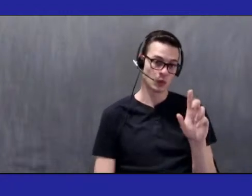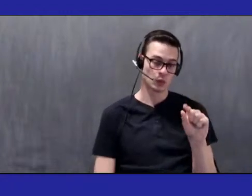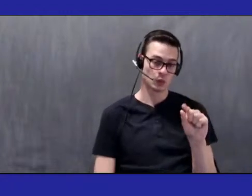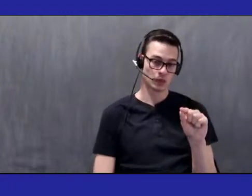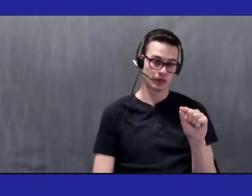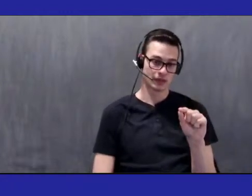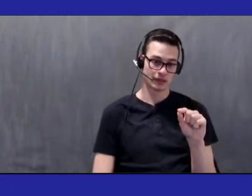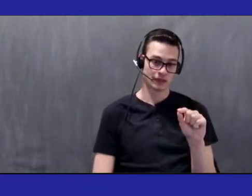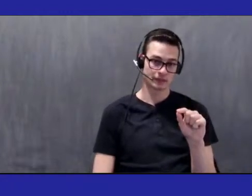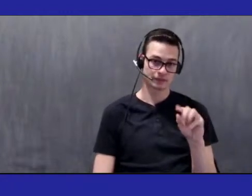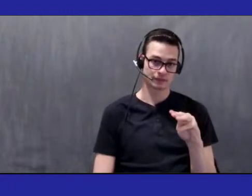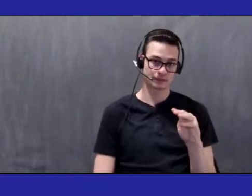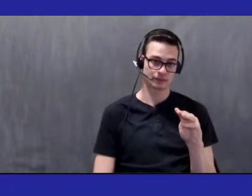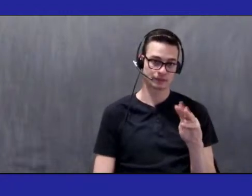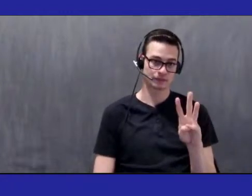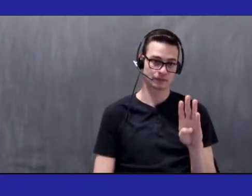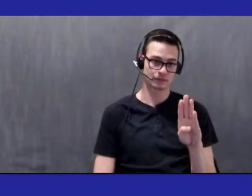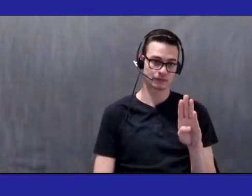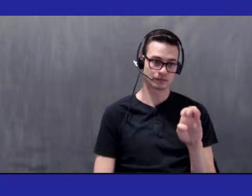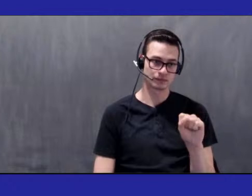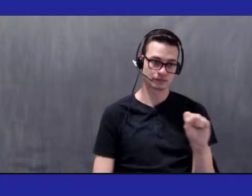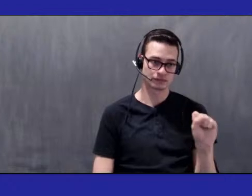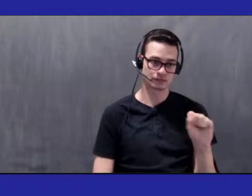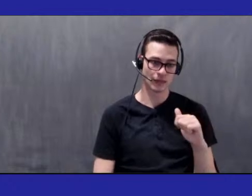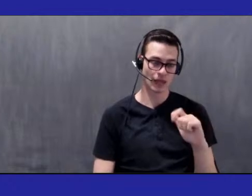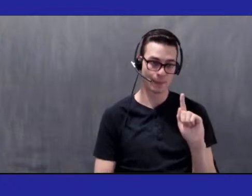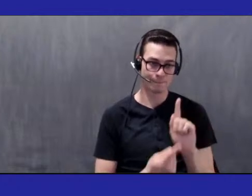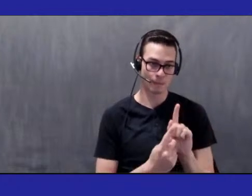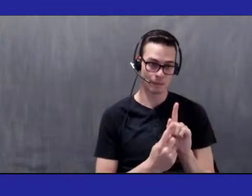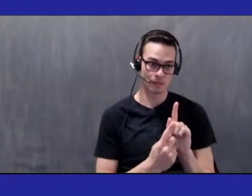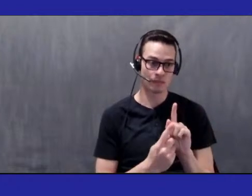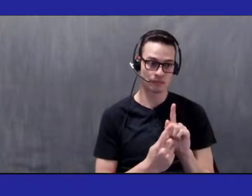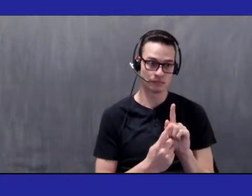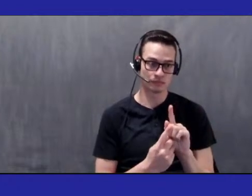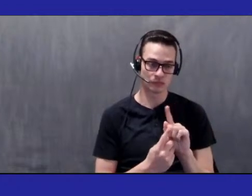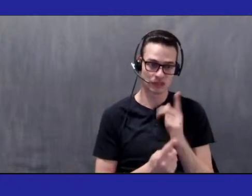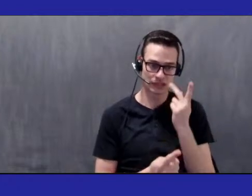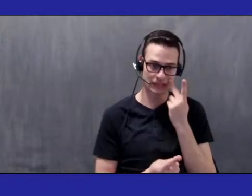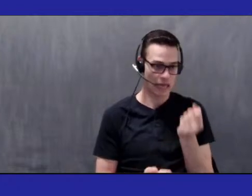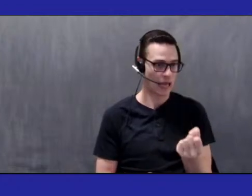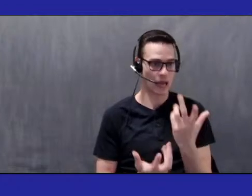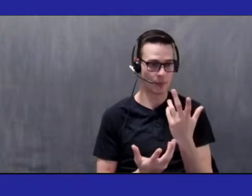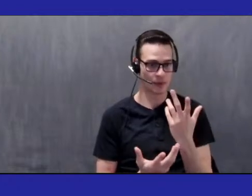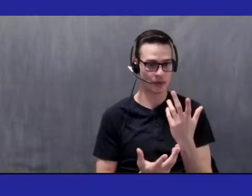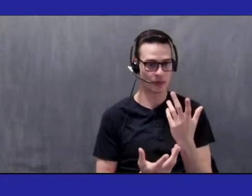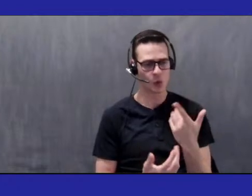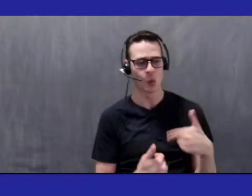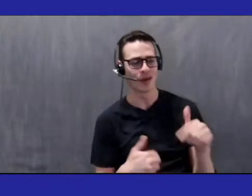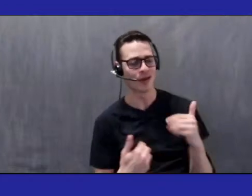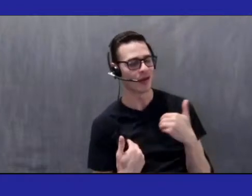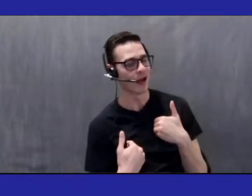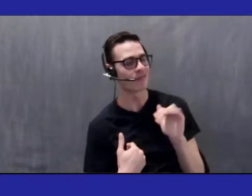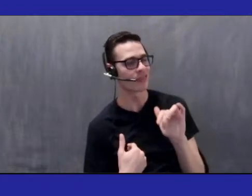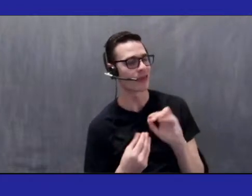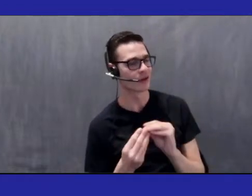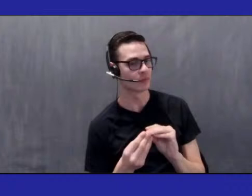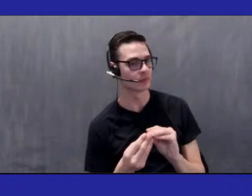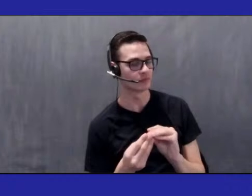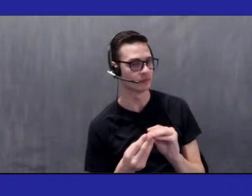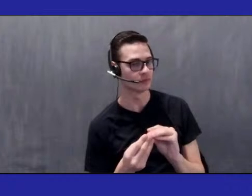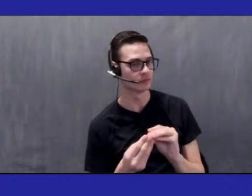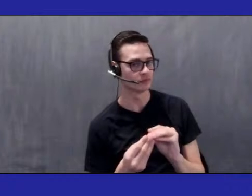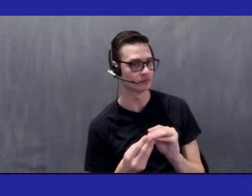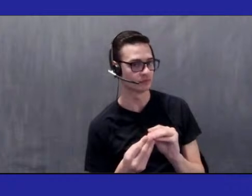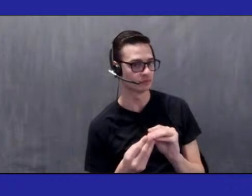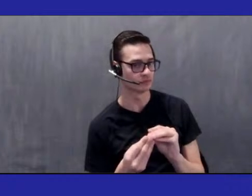MWBs that I met at a meeting, just to see how many of them Some of that go data. through. And We haven't found a